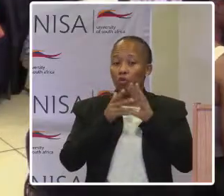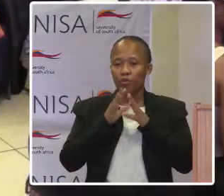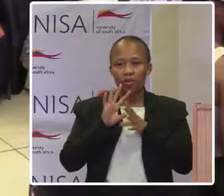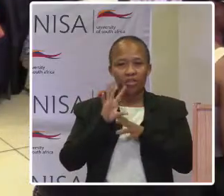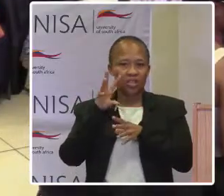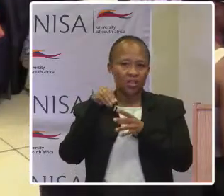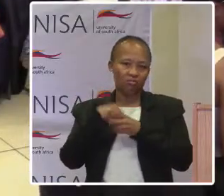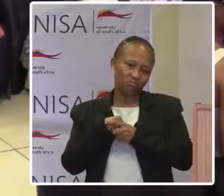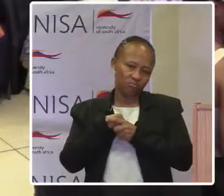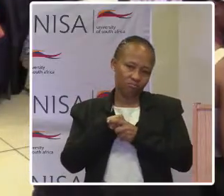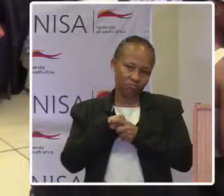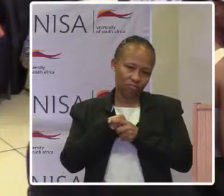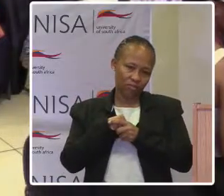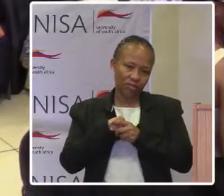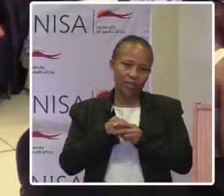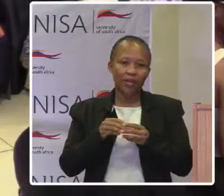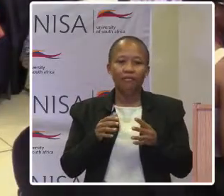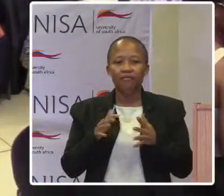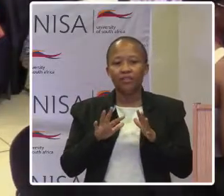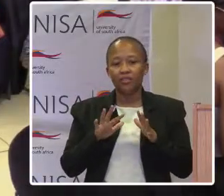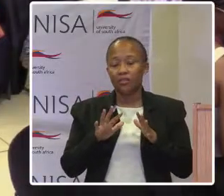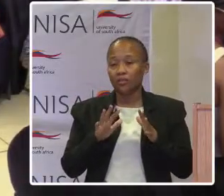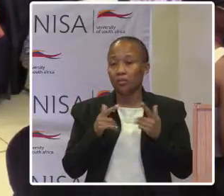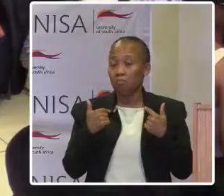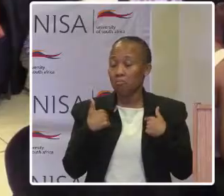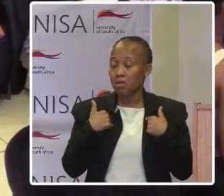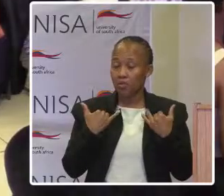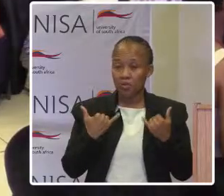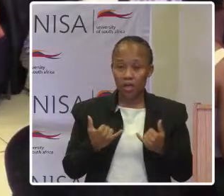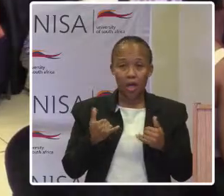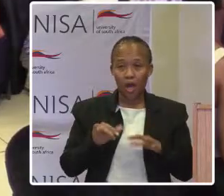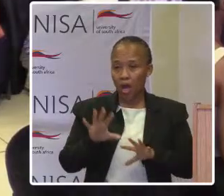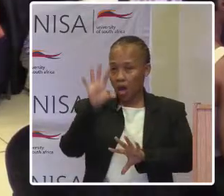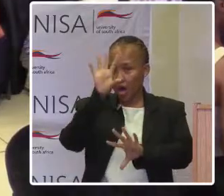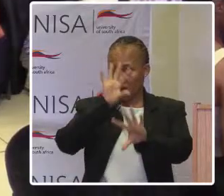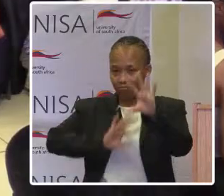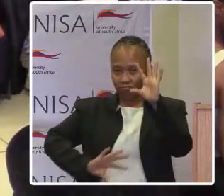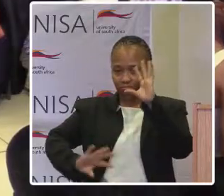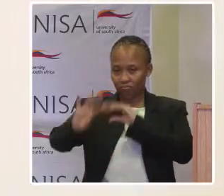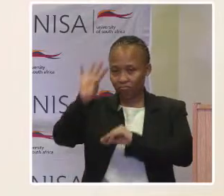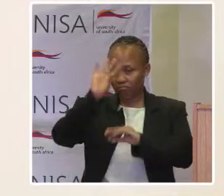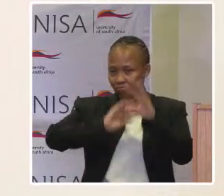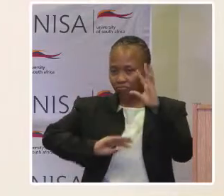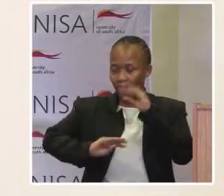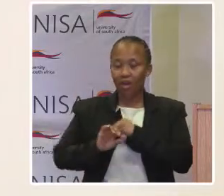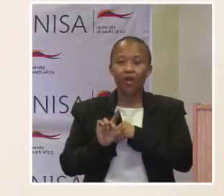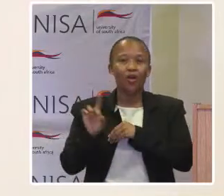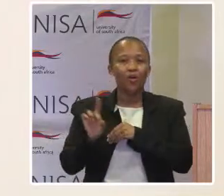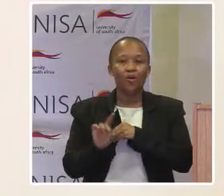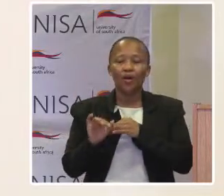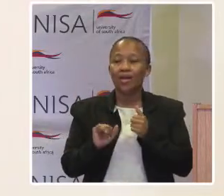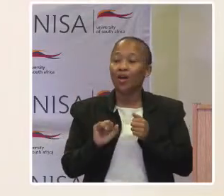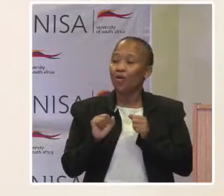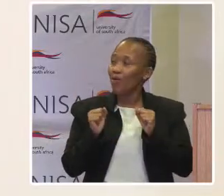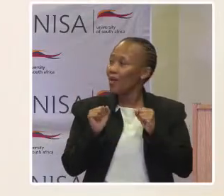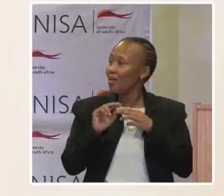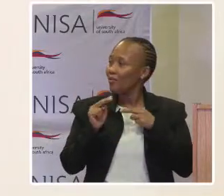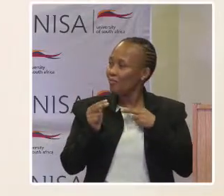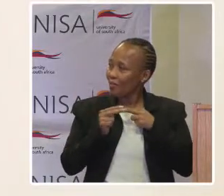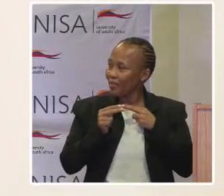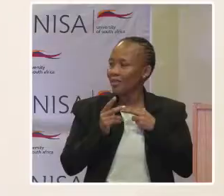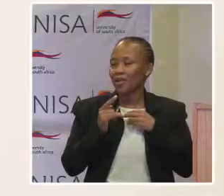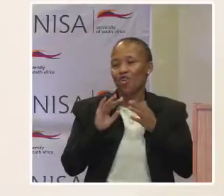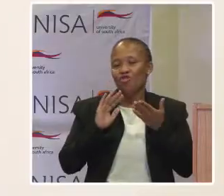length, and I'm perturbed today to learn the fact that in your briefing you have not discussed on how the community could